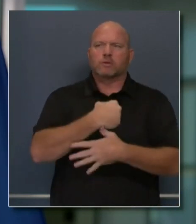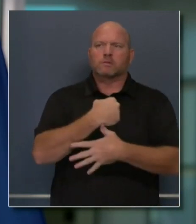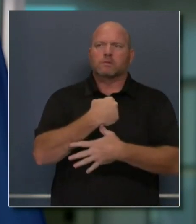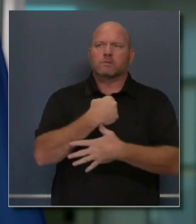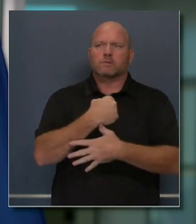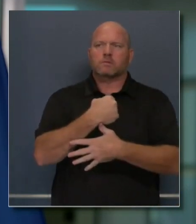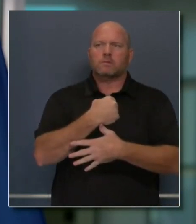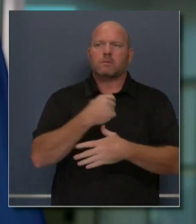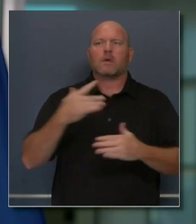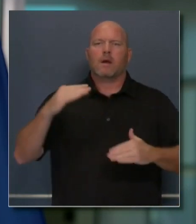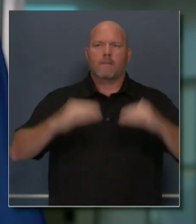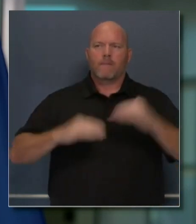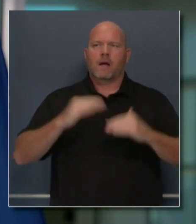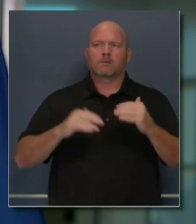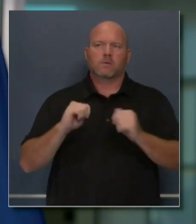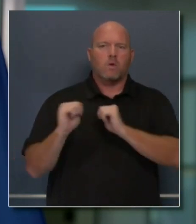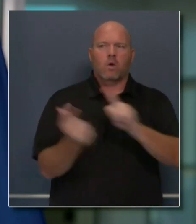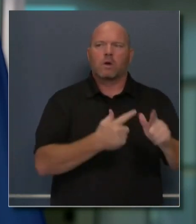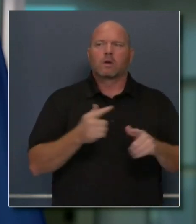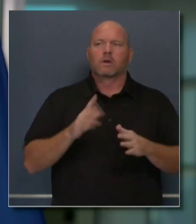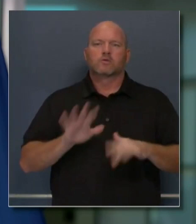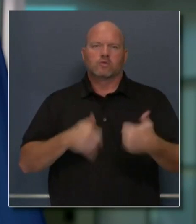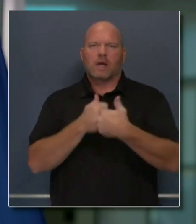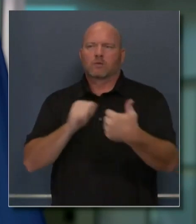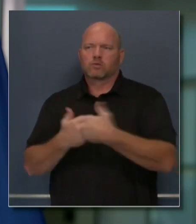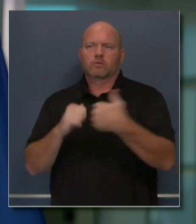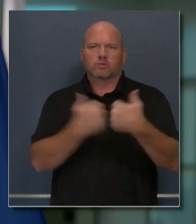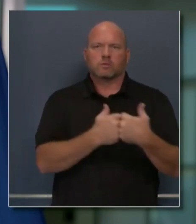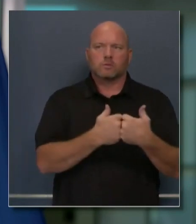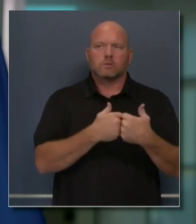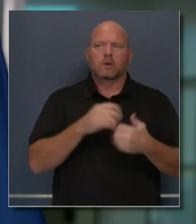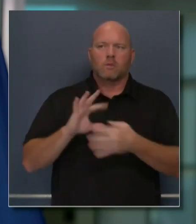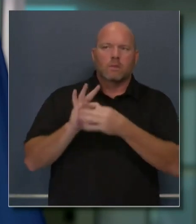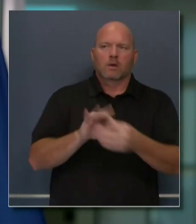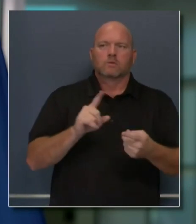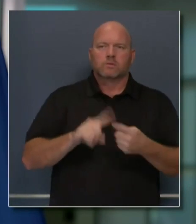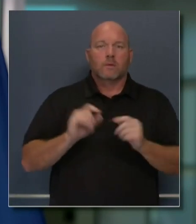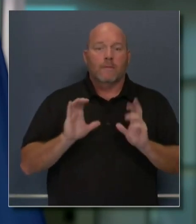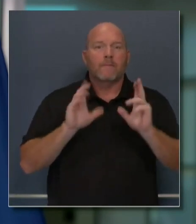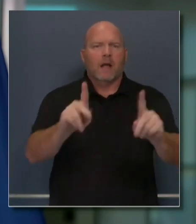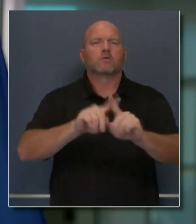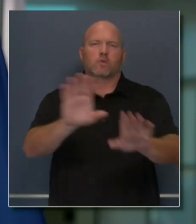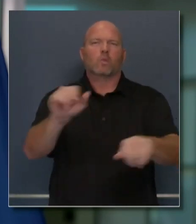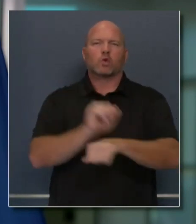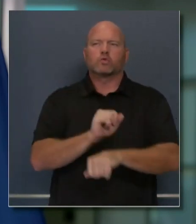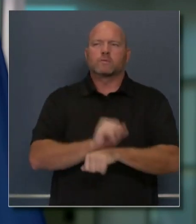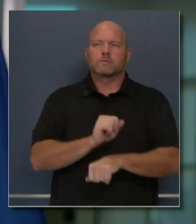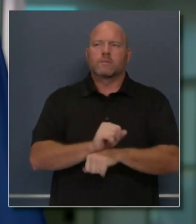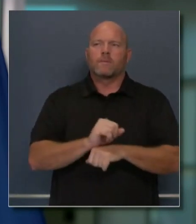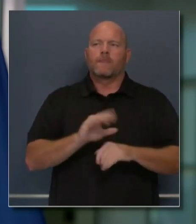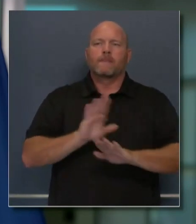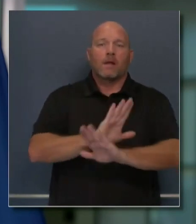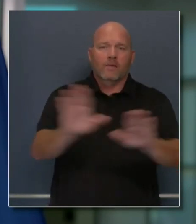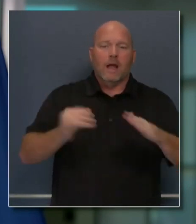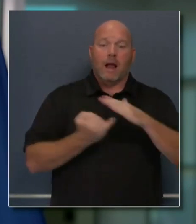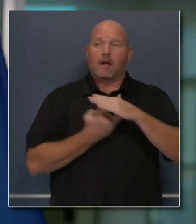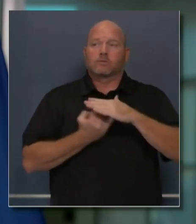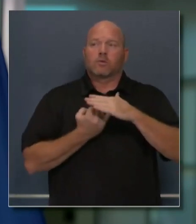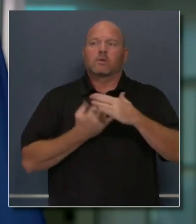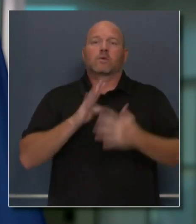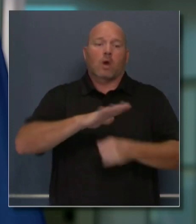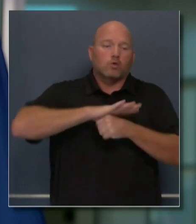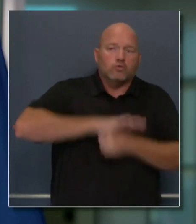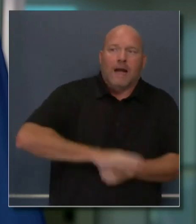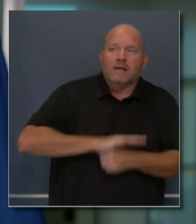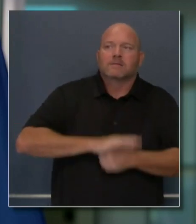all of these commensurate challenges as it relates to getting people back to work and addressing people's isolation and stress and anxiety